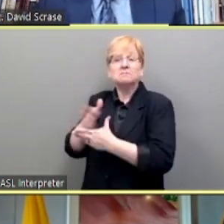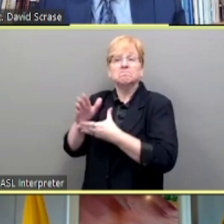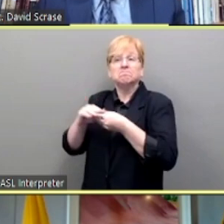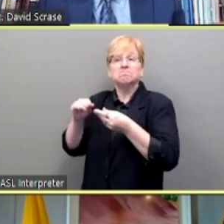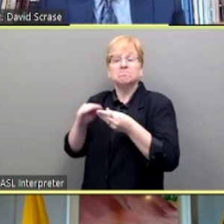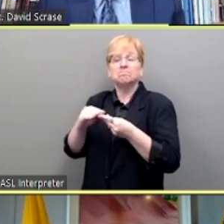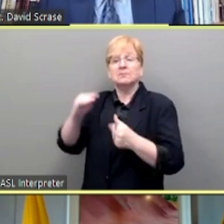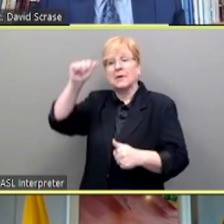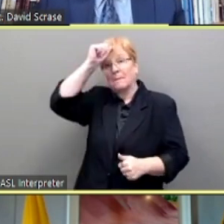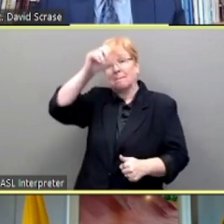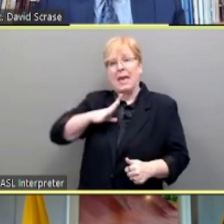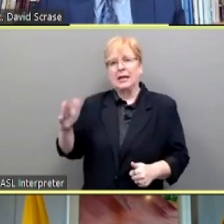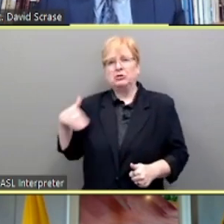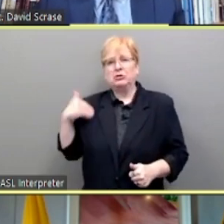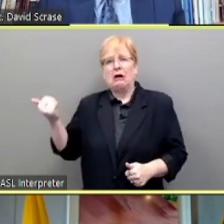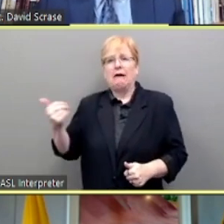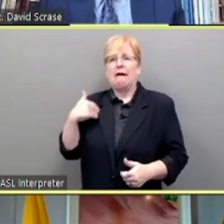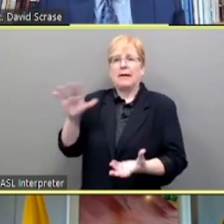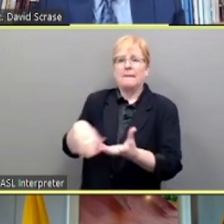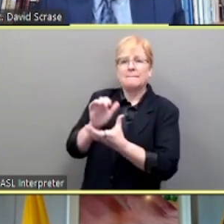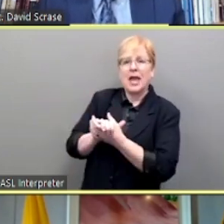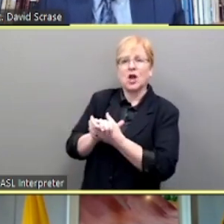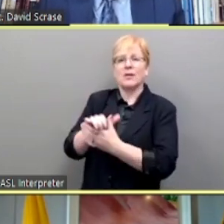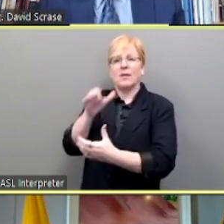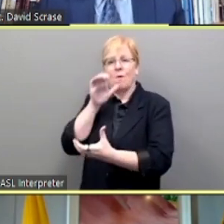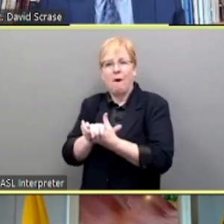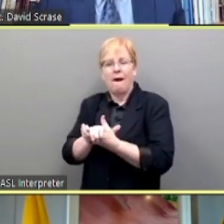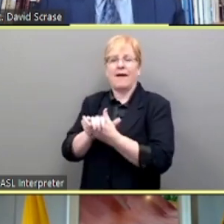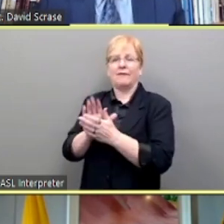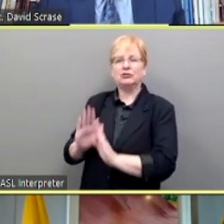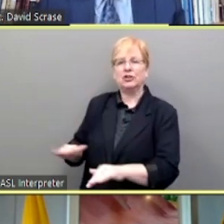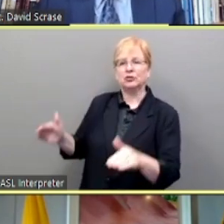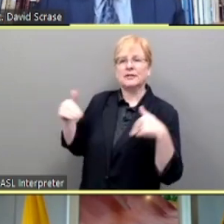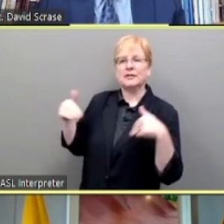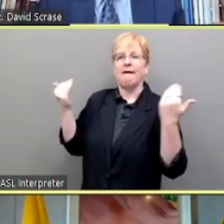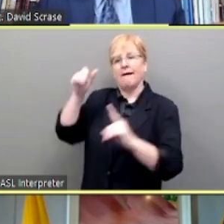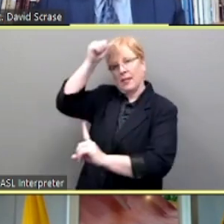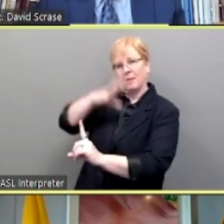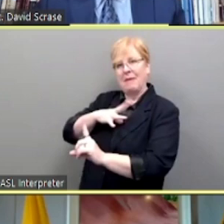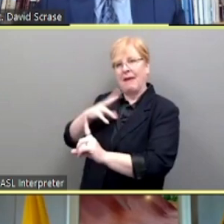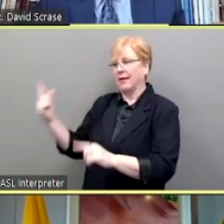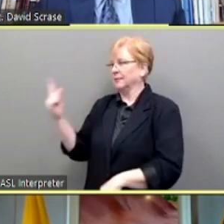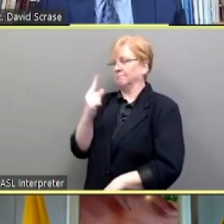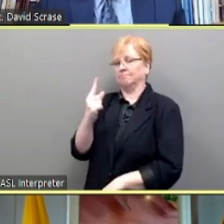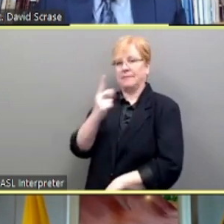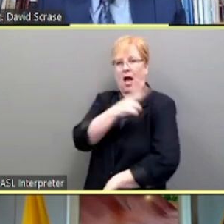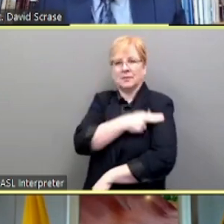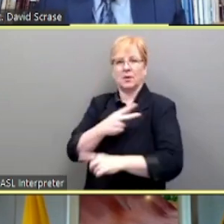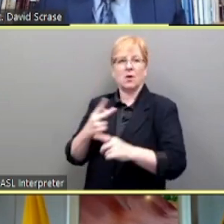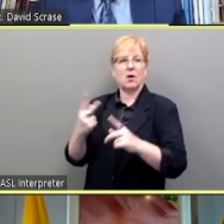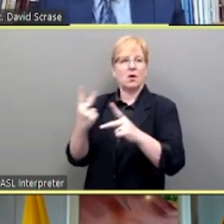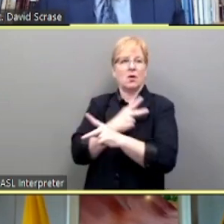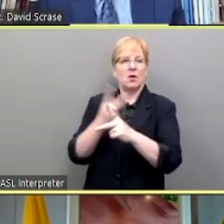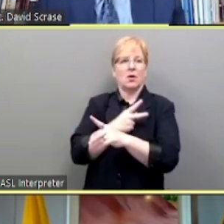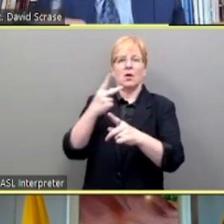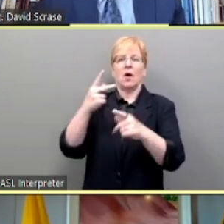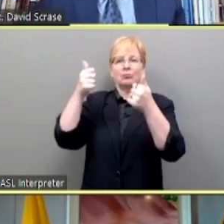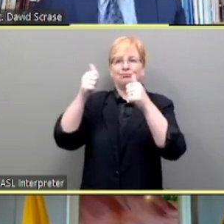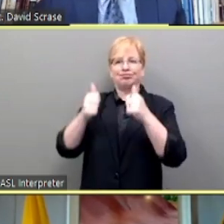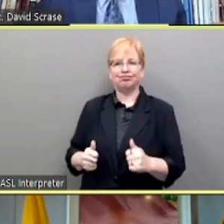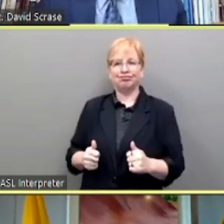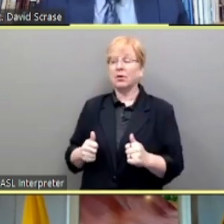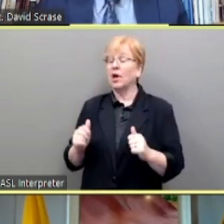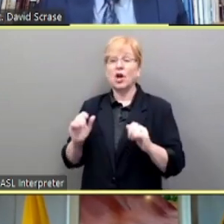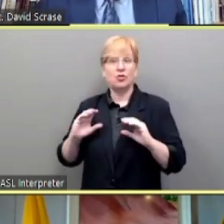small children who had not been vaccinated, came in, got progressively worse, was transferred from his outlying